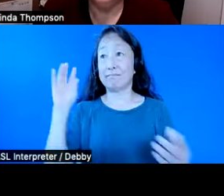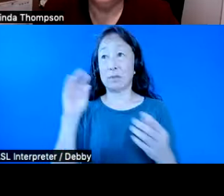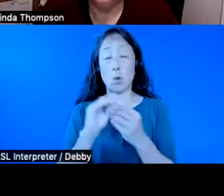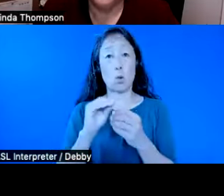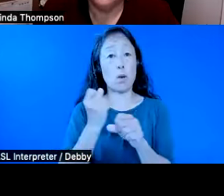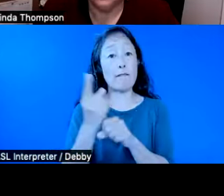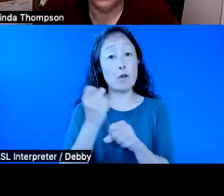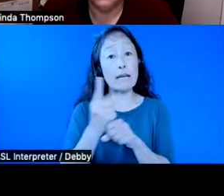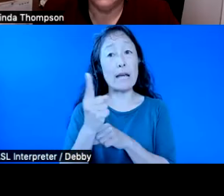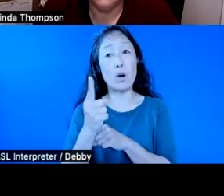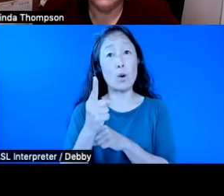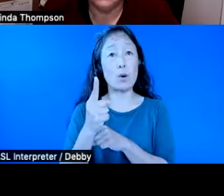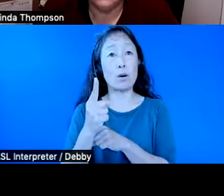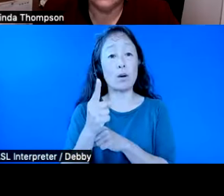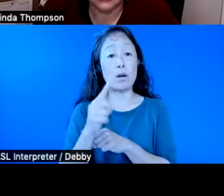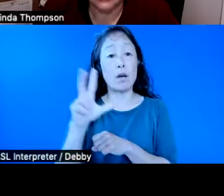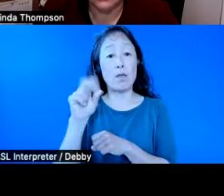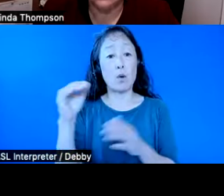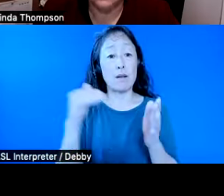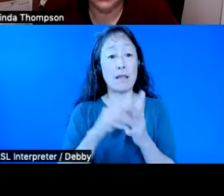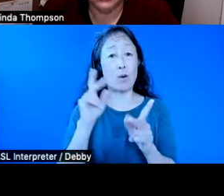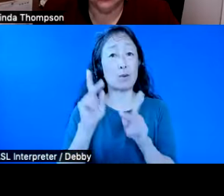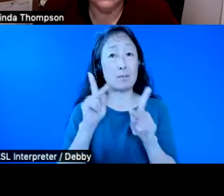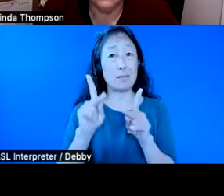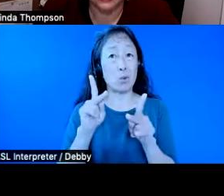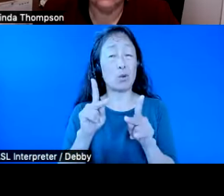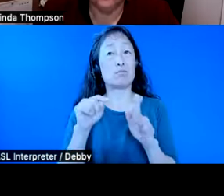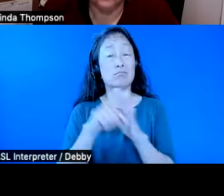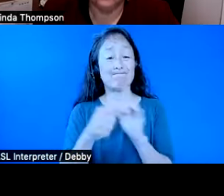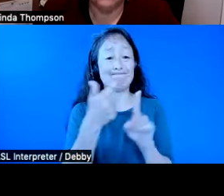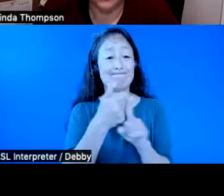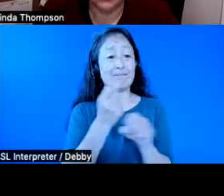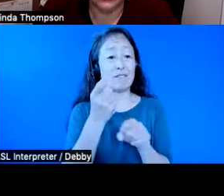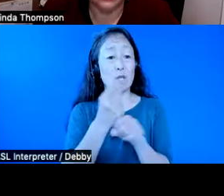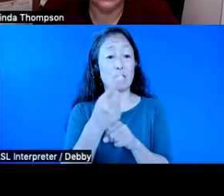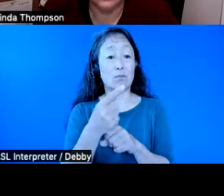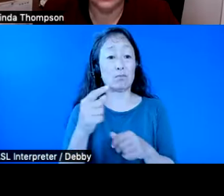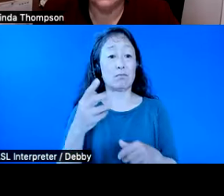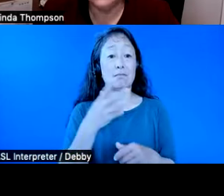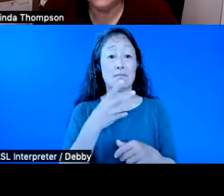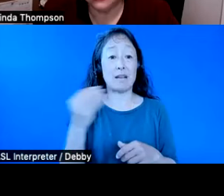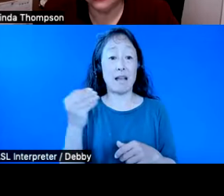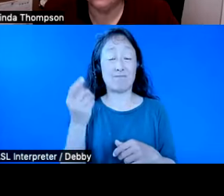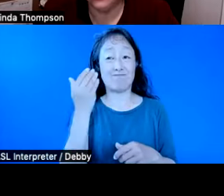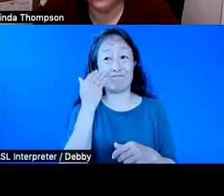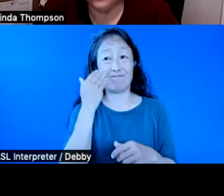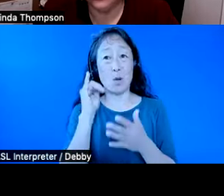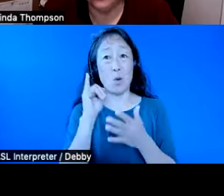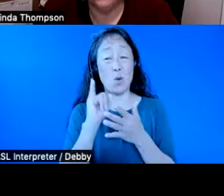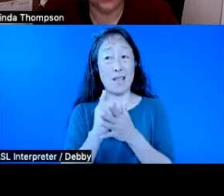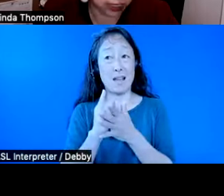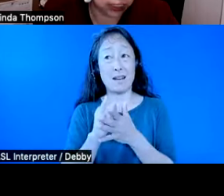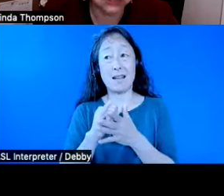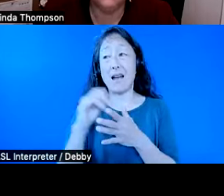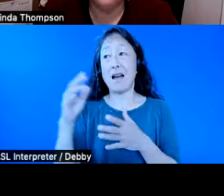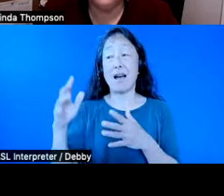year. And it is the second leading cause of death for American Indian Alaska Native youth